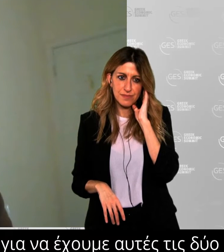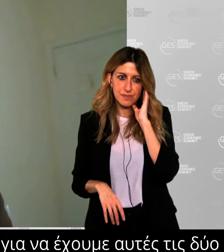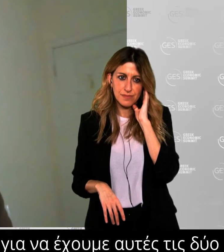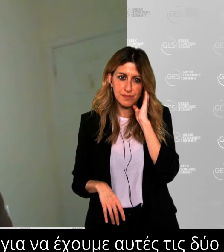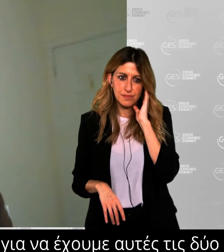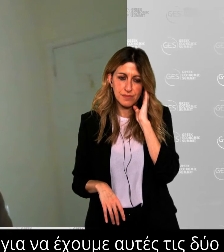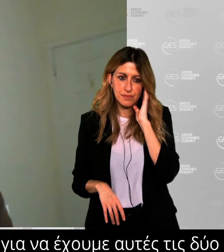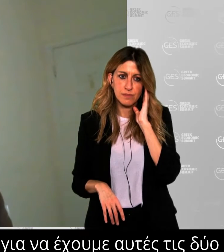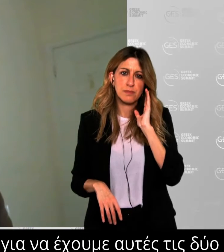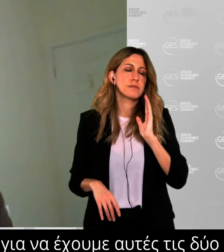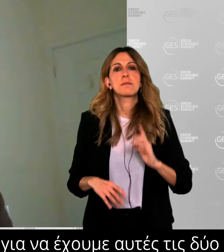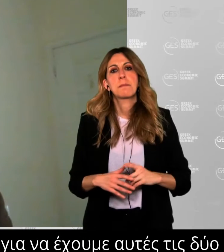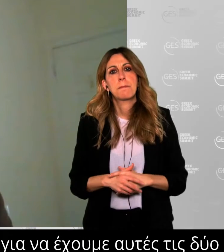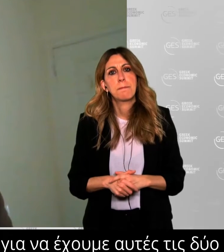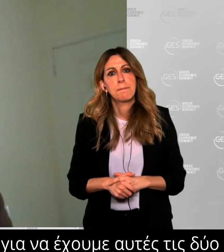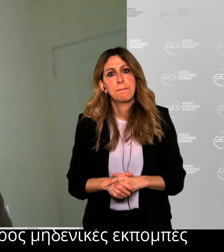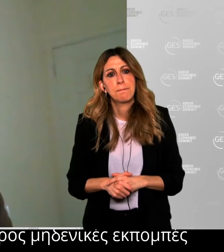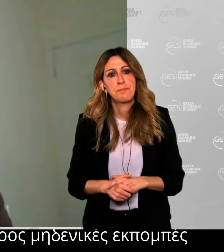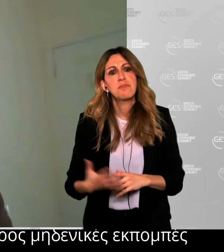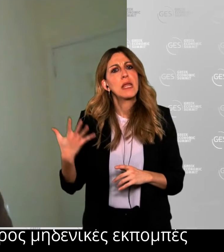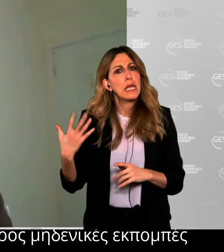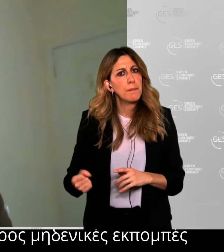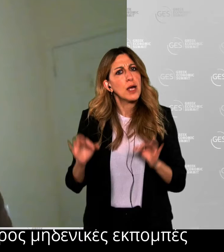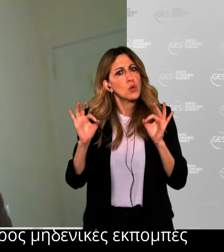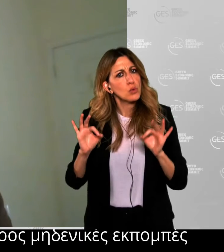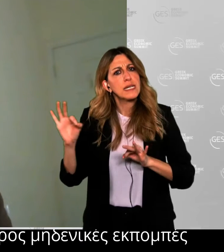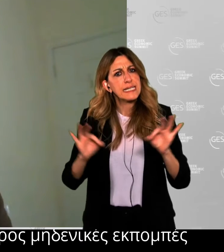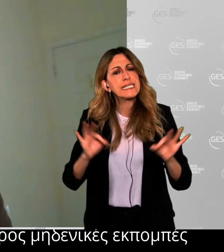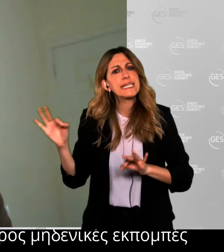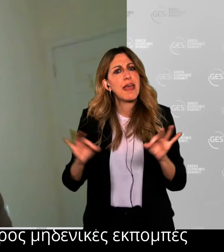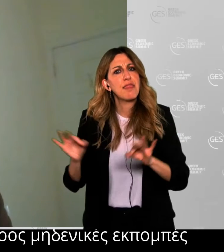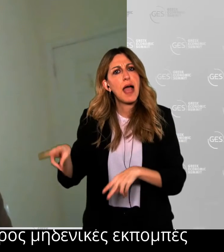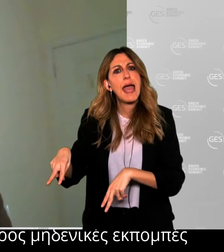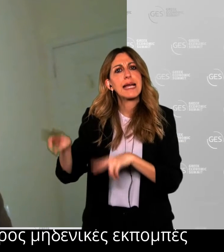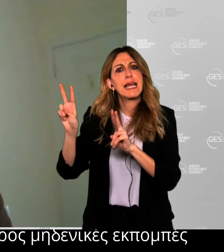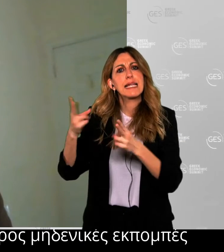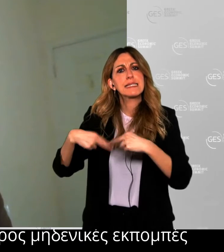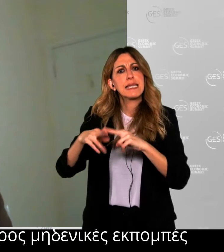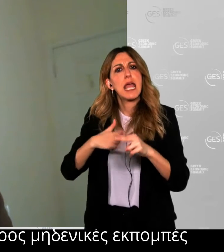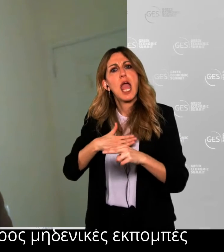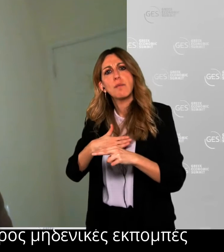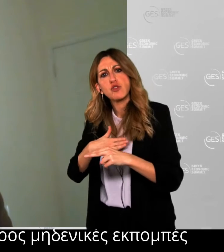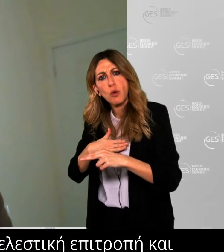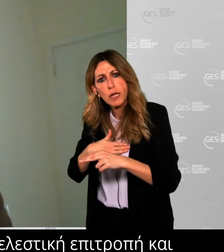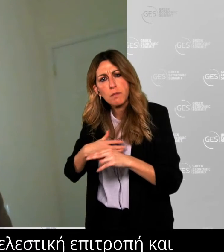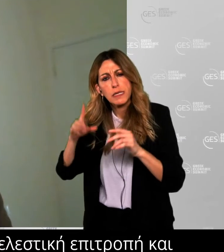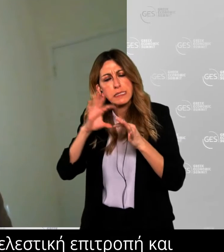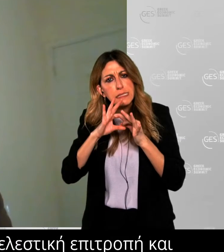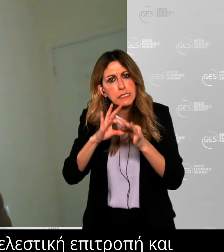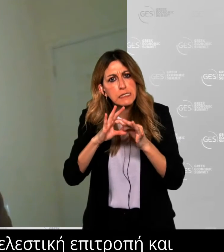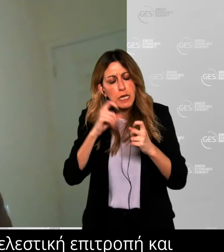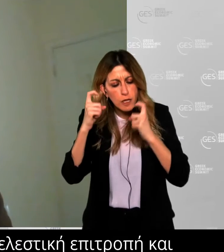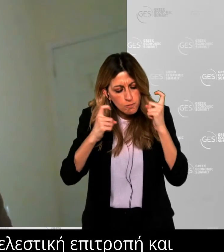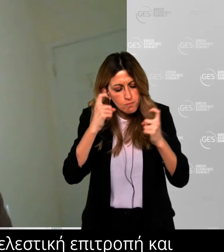committee, and I think keeps growing over time, because as we keep working to implement this, as we keep working to extend this, but we find more and more parts